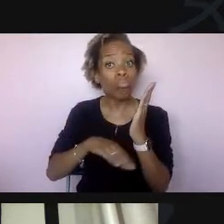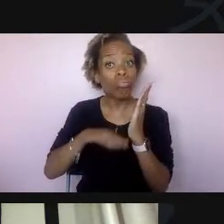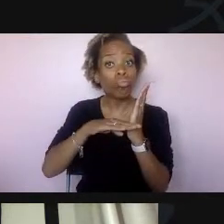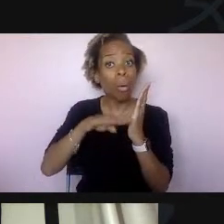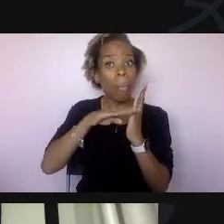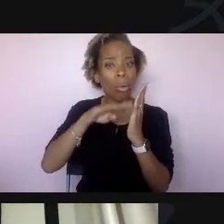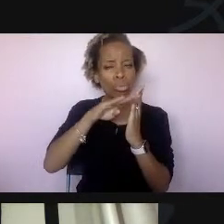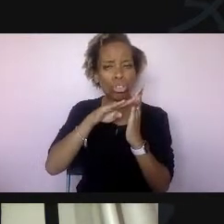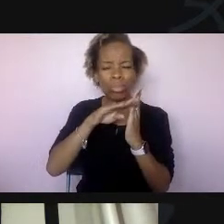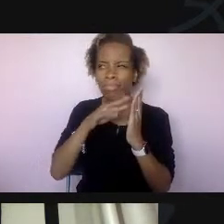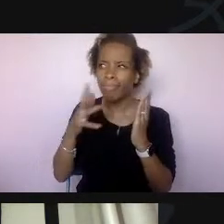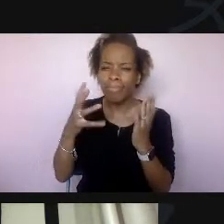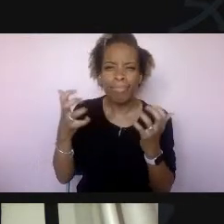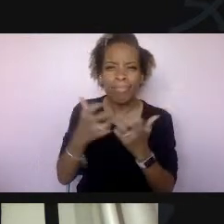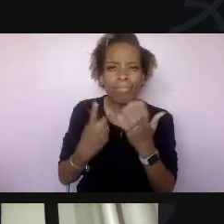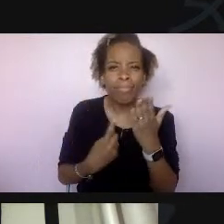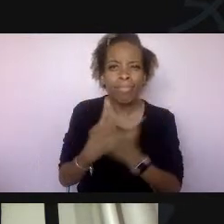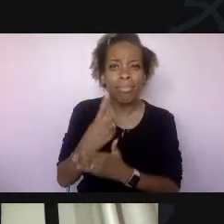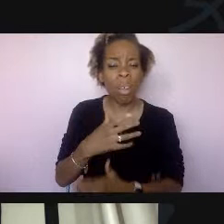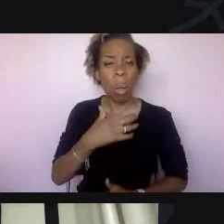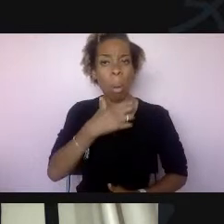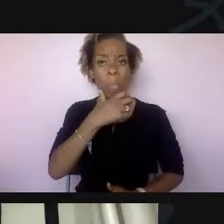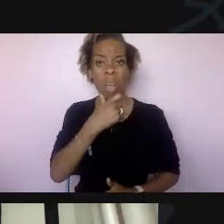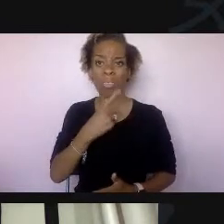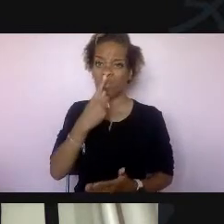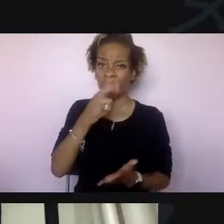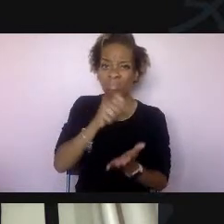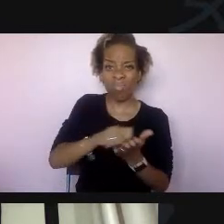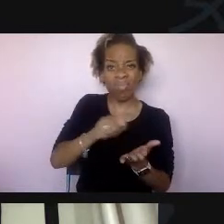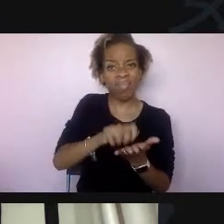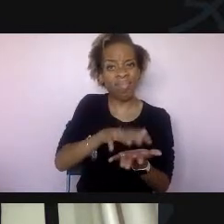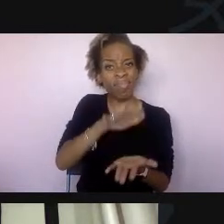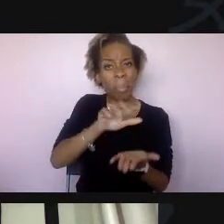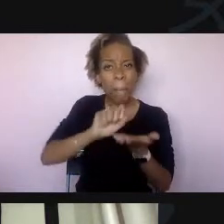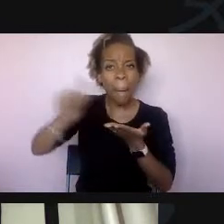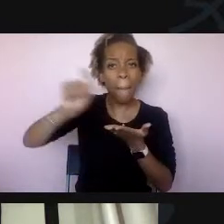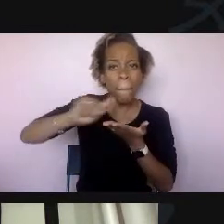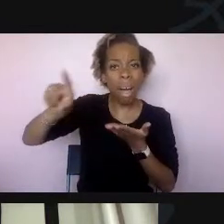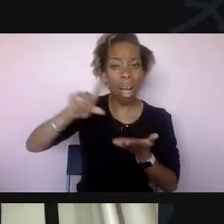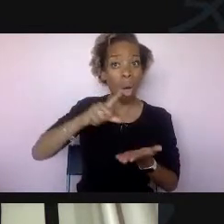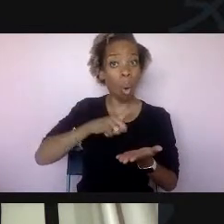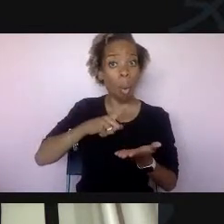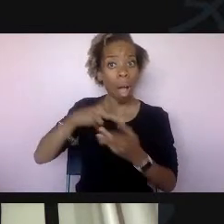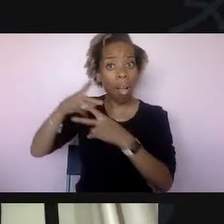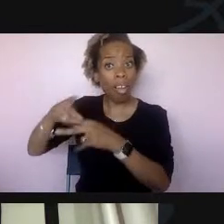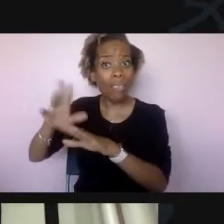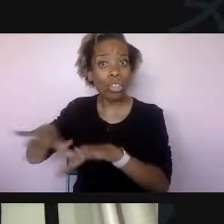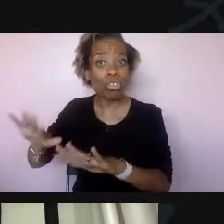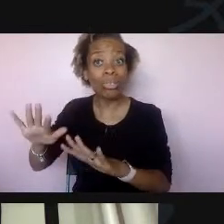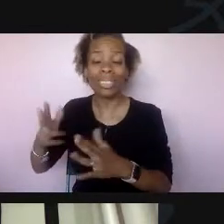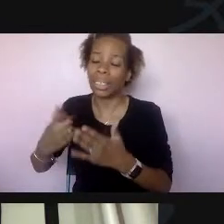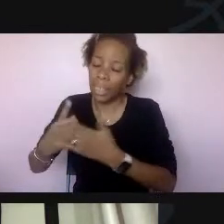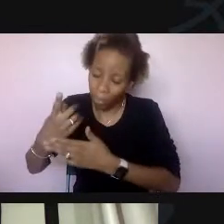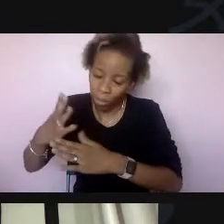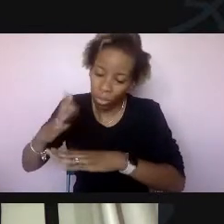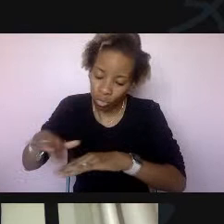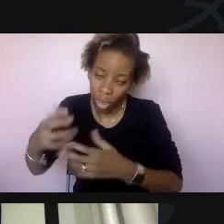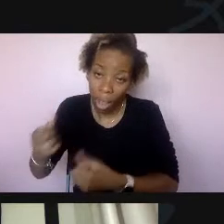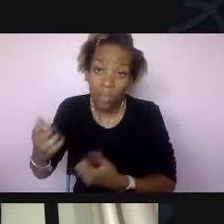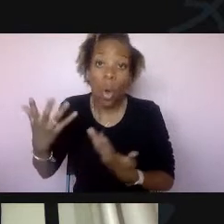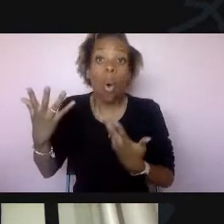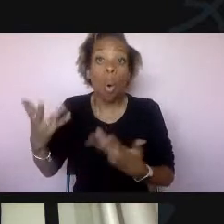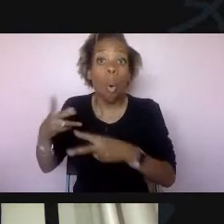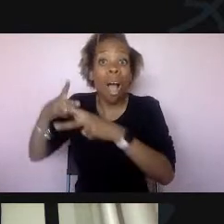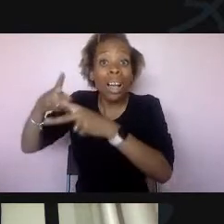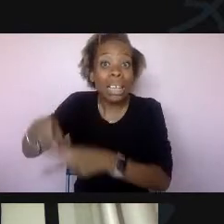that means, how men are able to write more papers because of the fact that they aren't looking after the children if they've got children, or they're not doing the